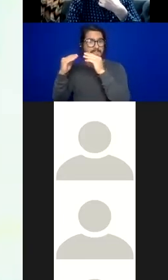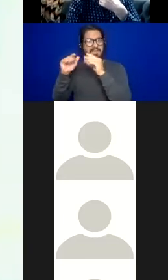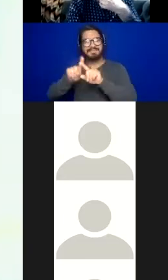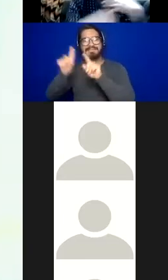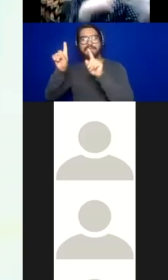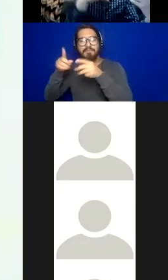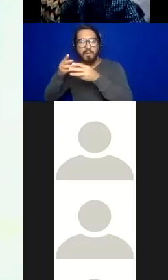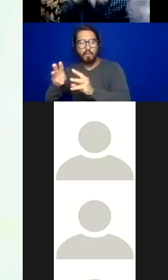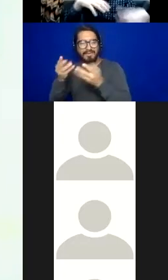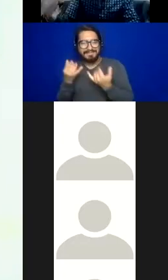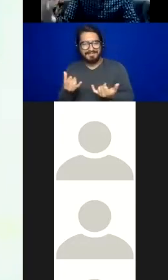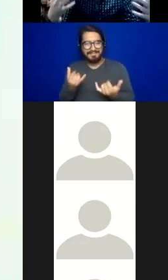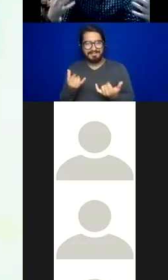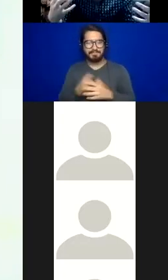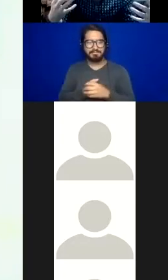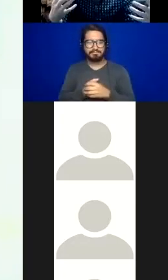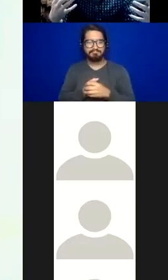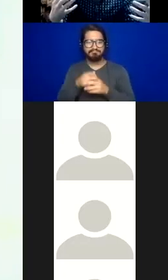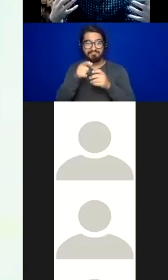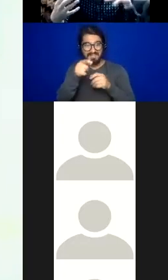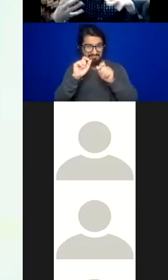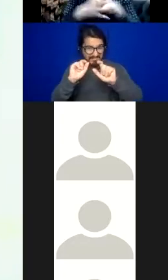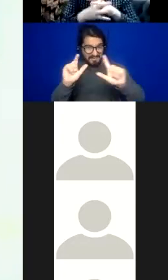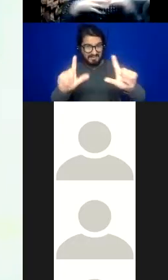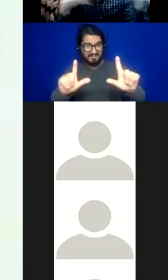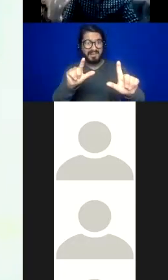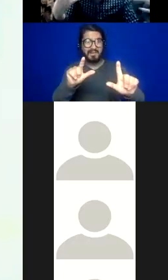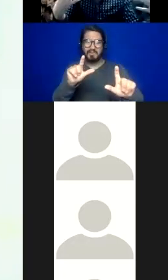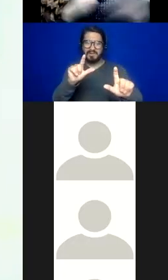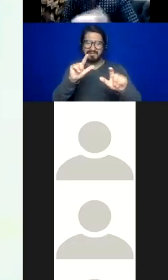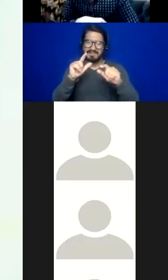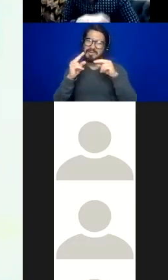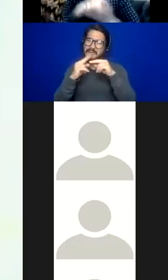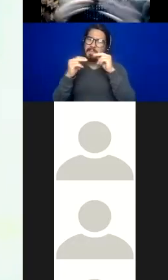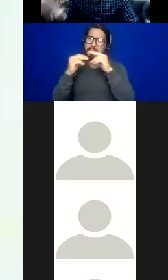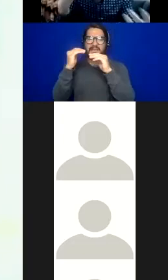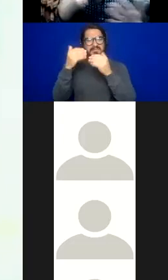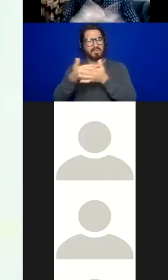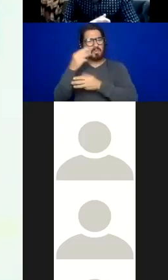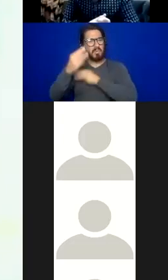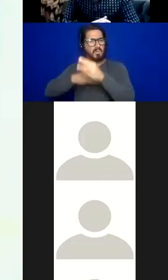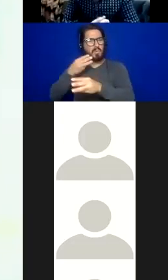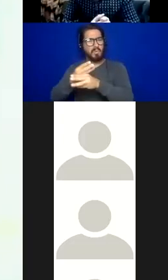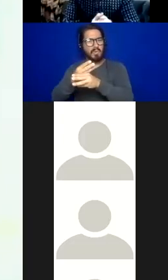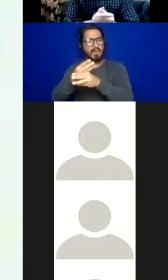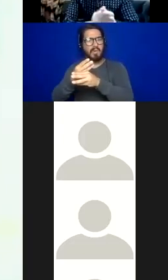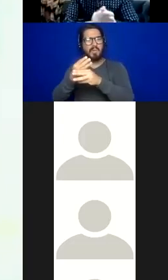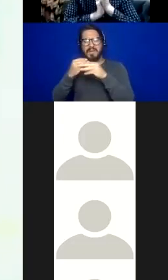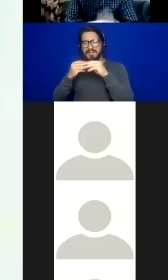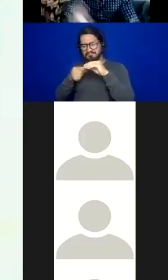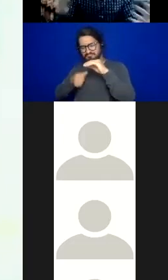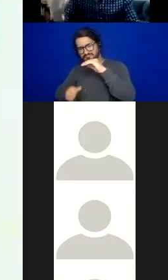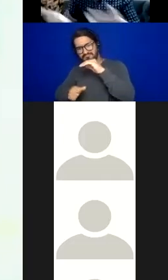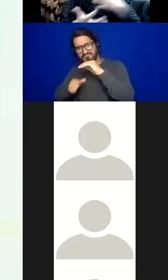And so I love this framework, building a new world in the shell of the old. My mentor in undergrad would talk about this. It's